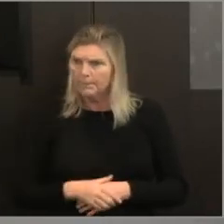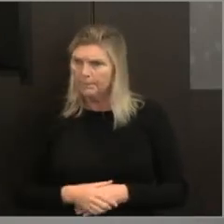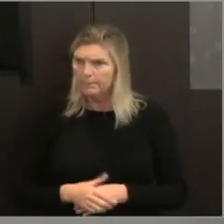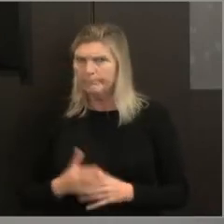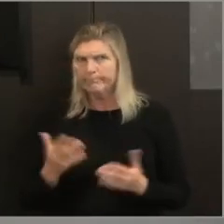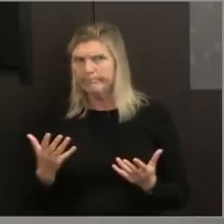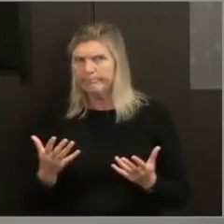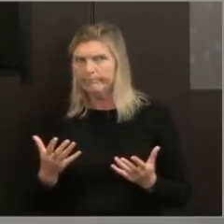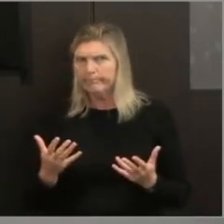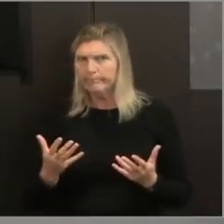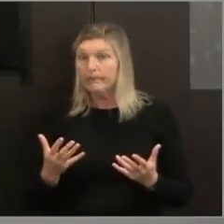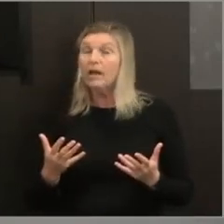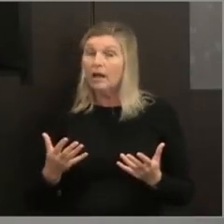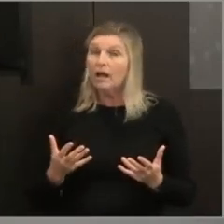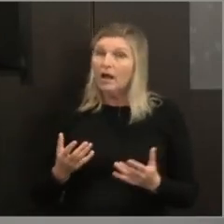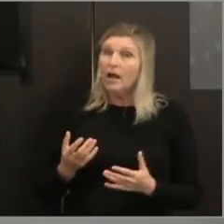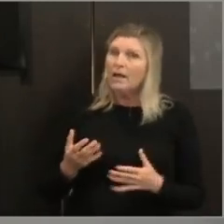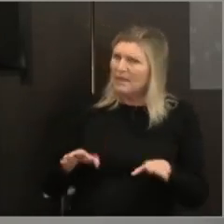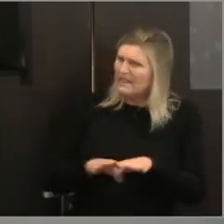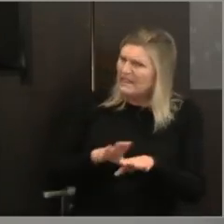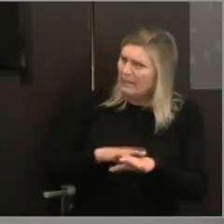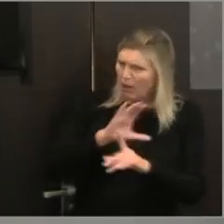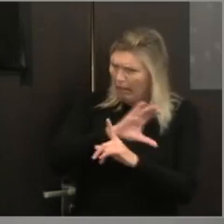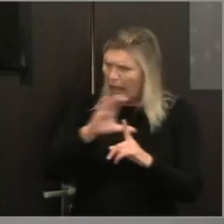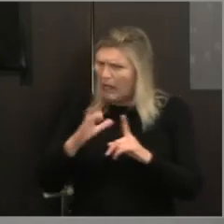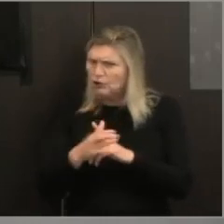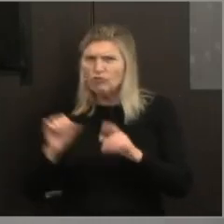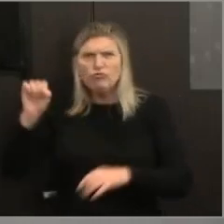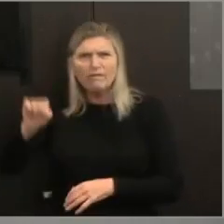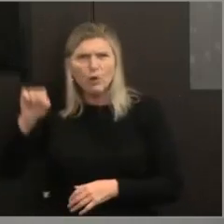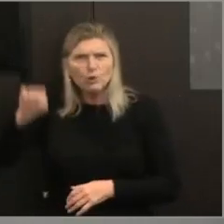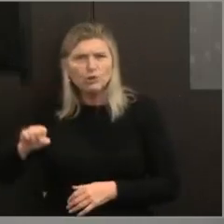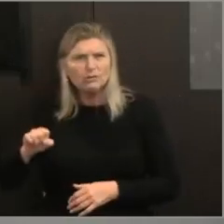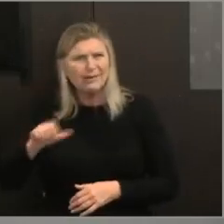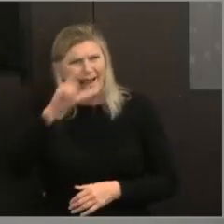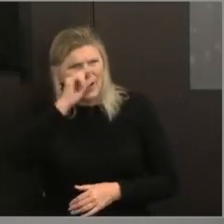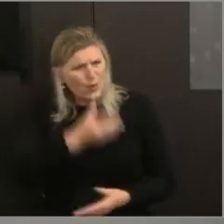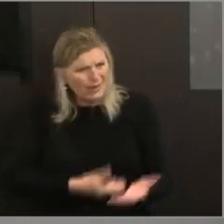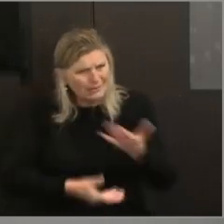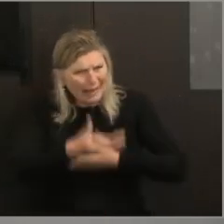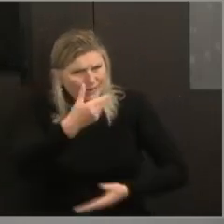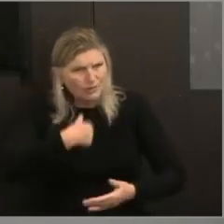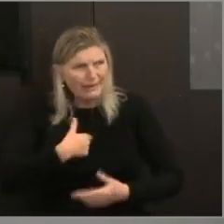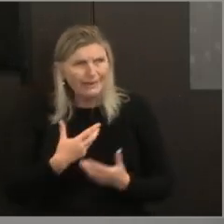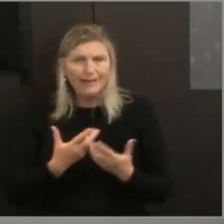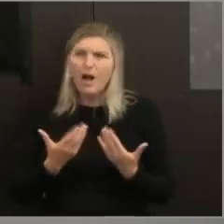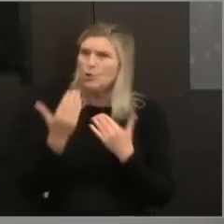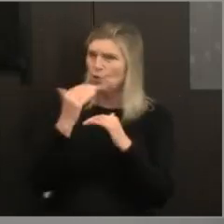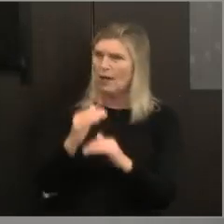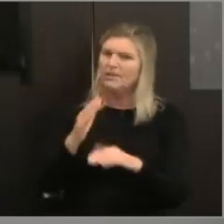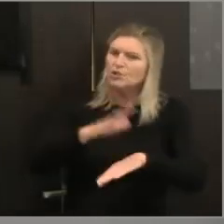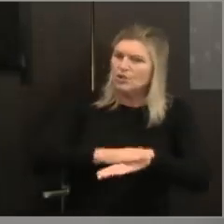that cultural revolution. Can you help me explain? And I want to limit it really to that period 1988